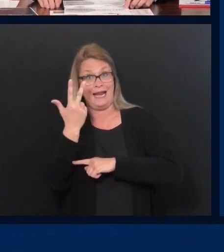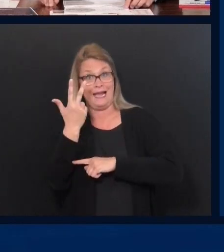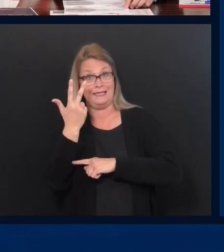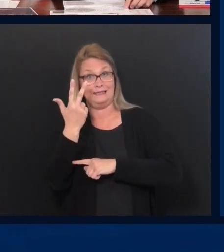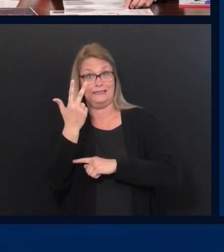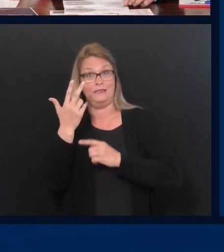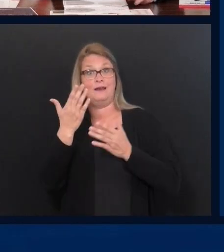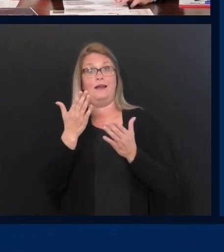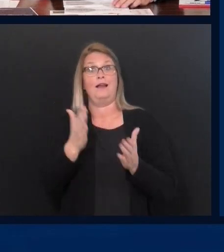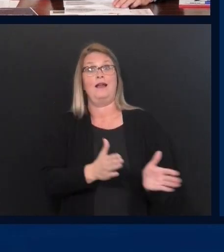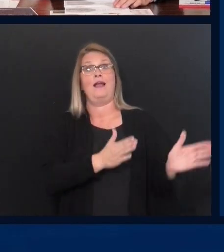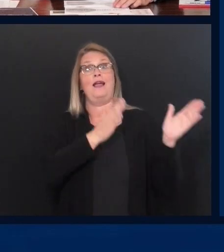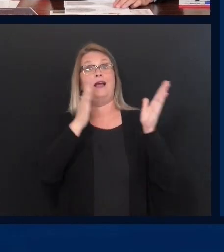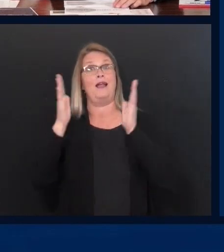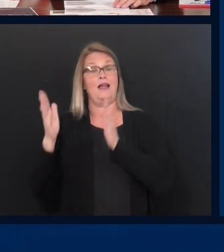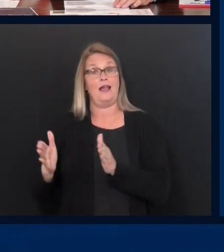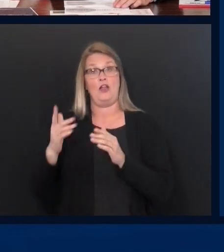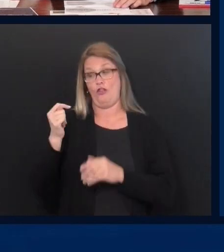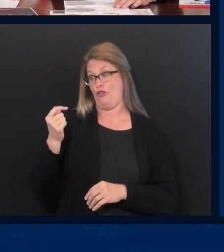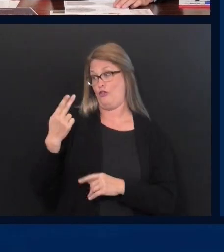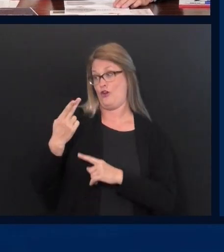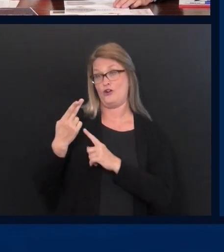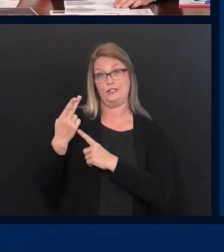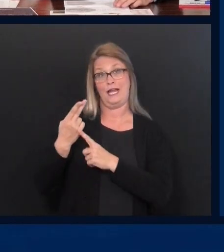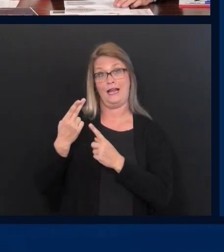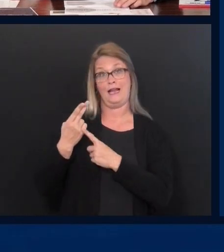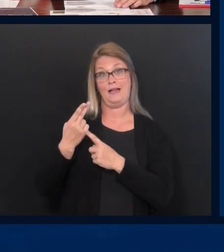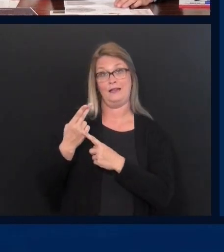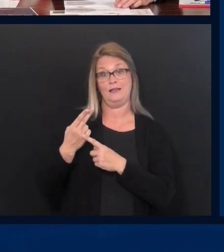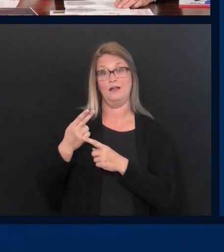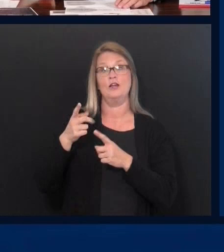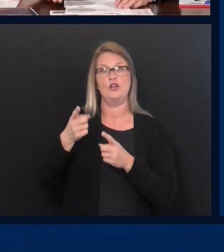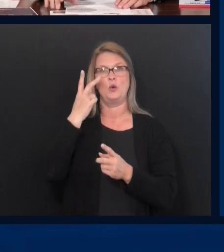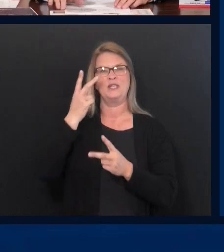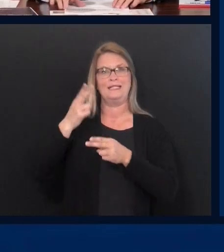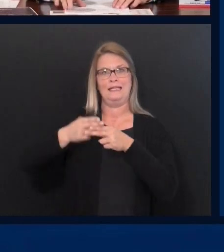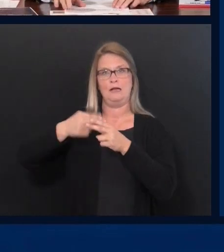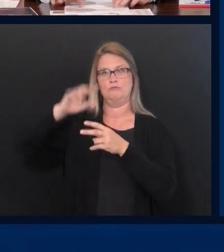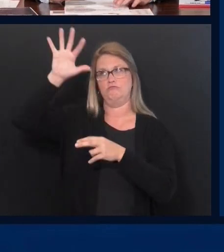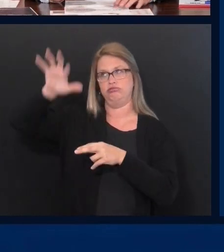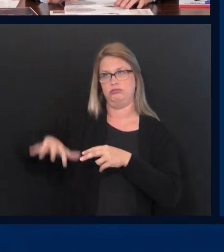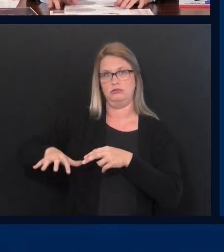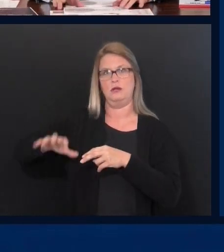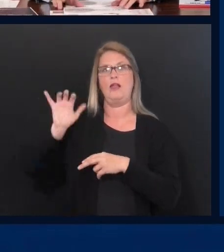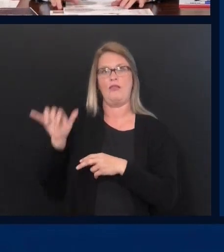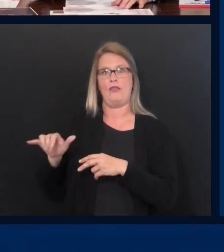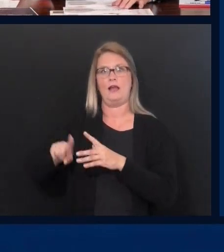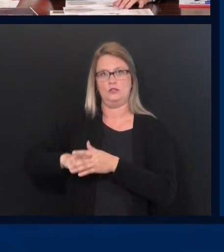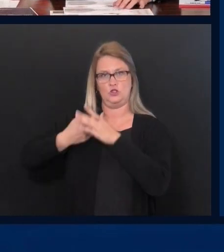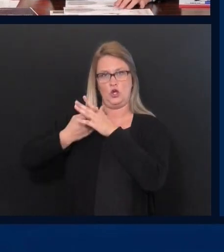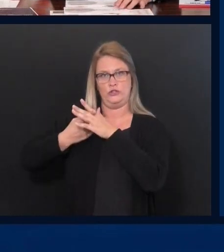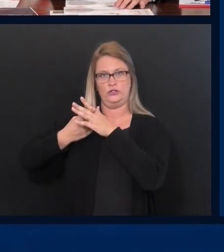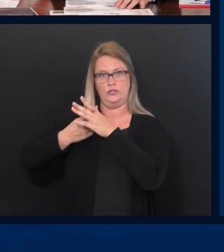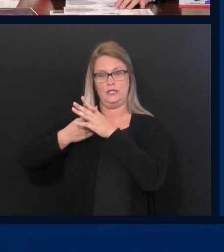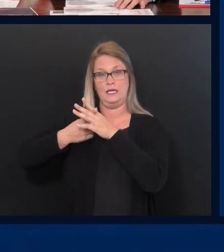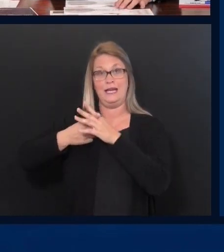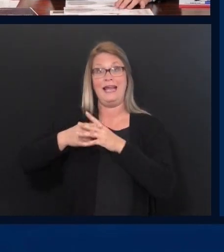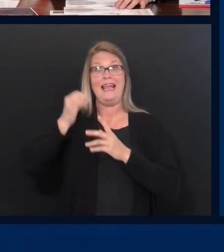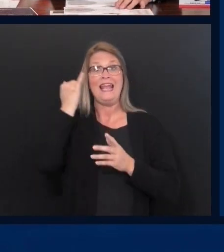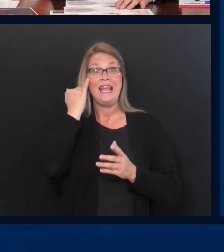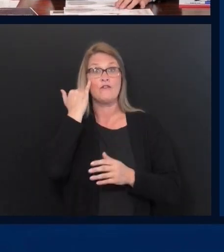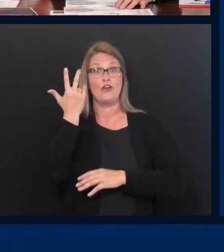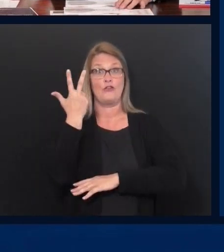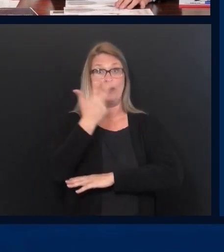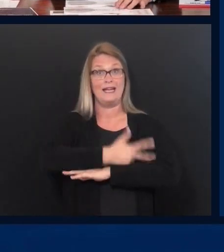Then after the 3 days on Thursday, we go with just what was posted up there. Then, if we go 3 days